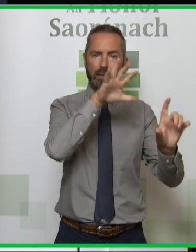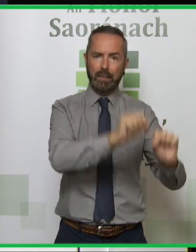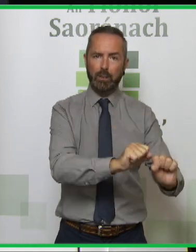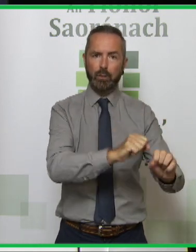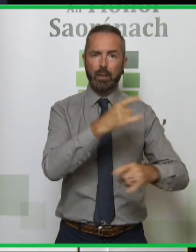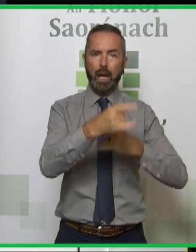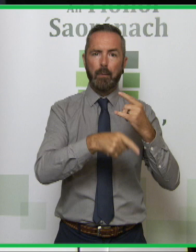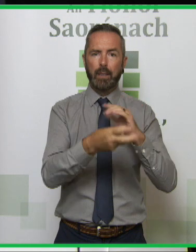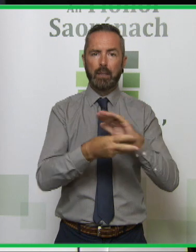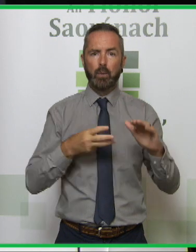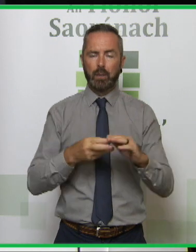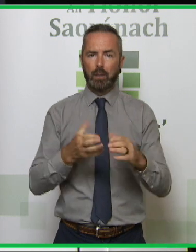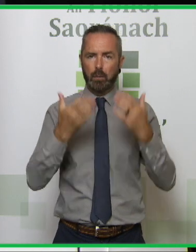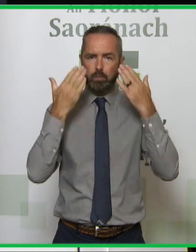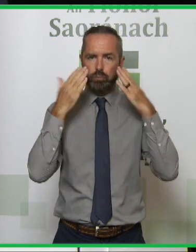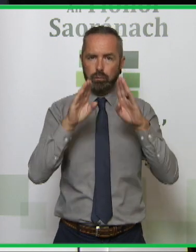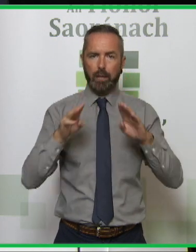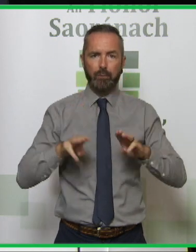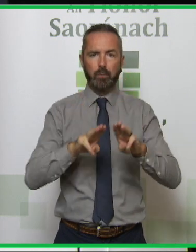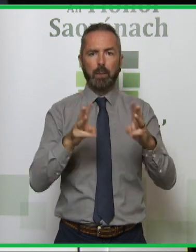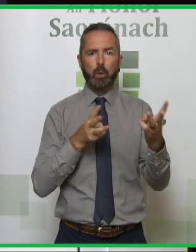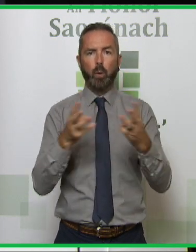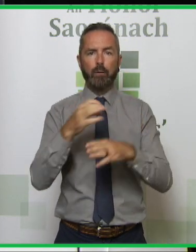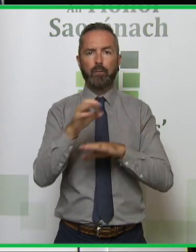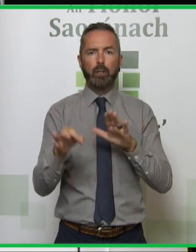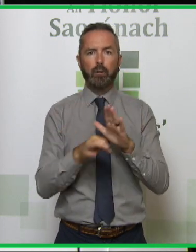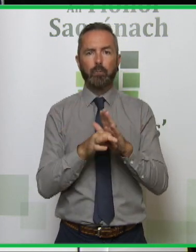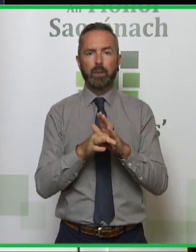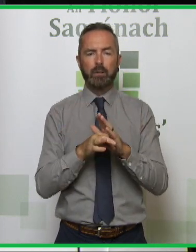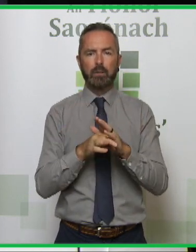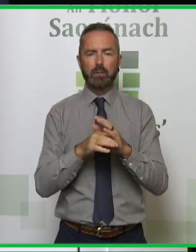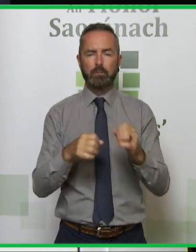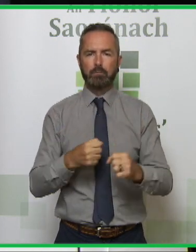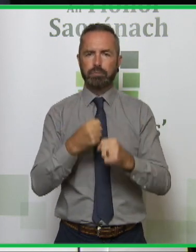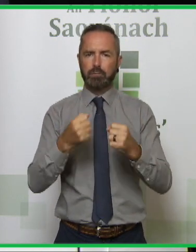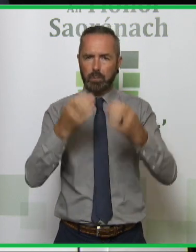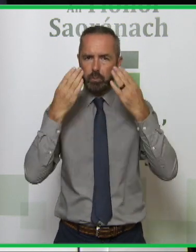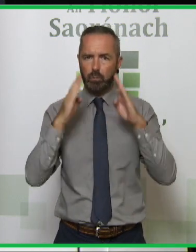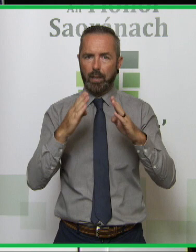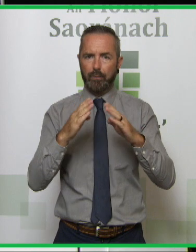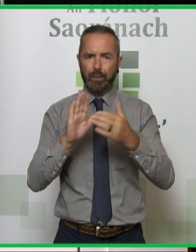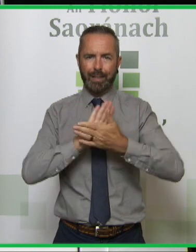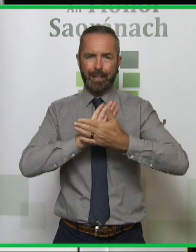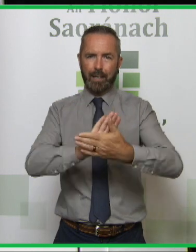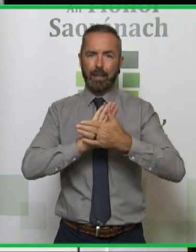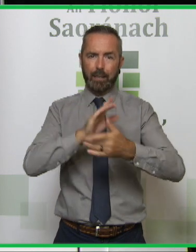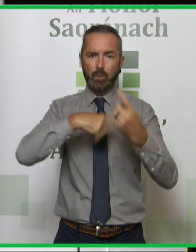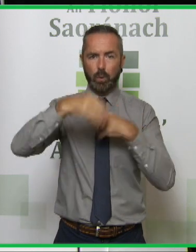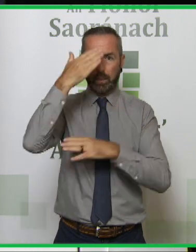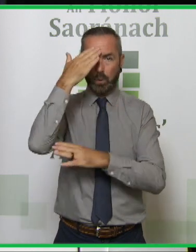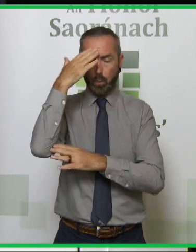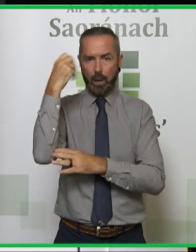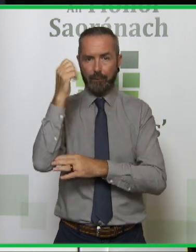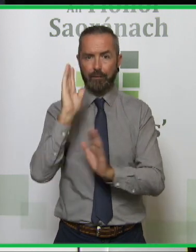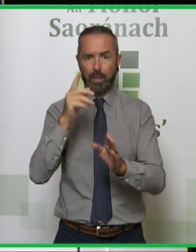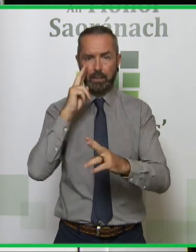during the week. Very brave individuals working for the state, taking on tremendous courage against, as we know, that we have